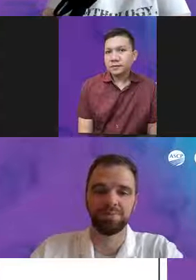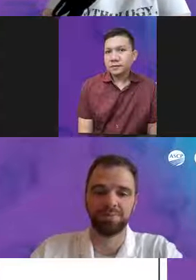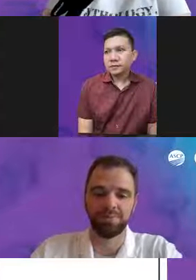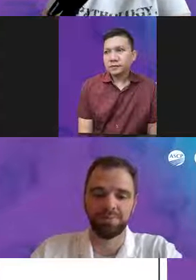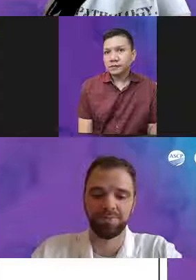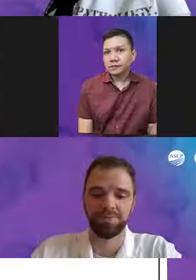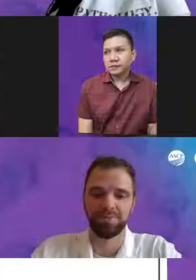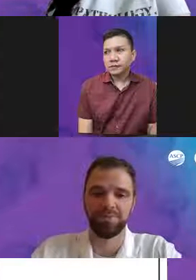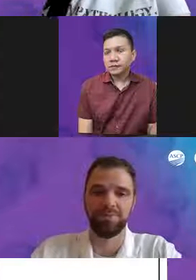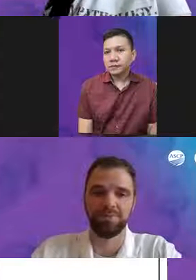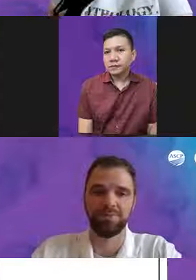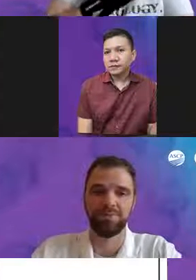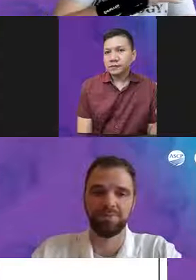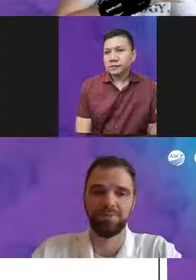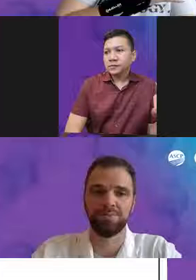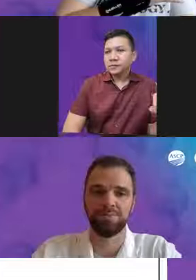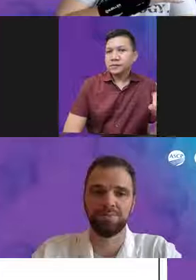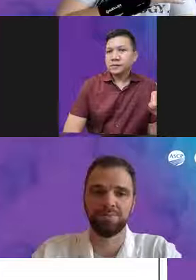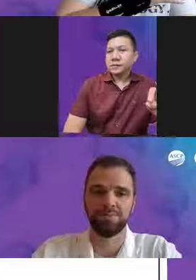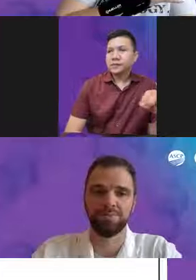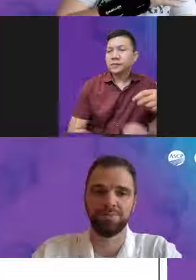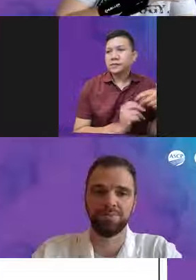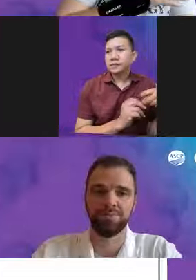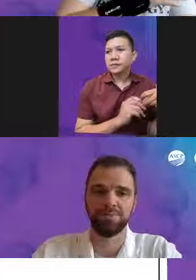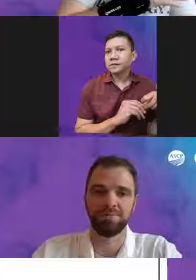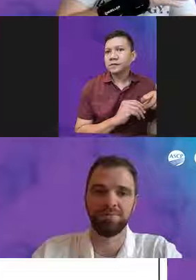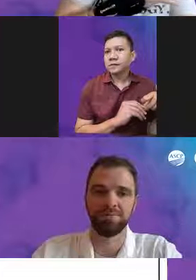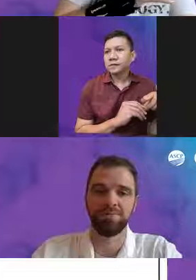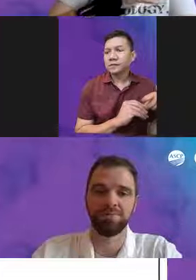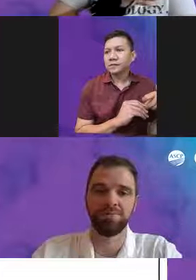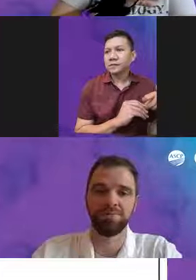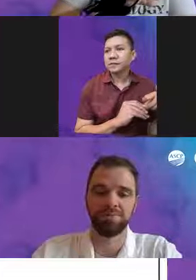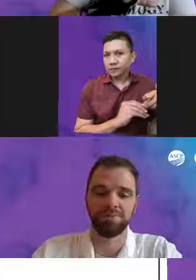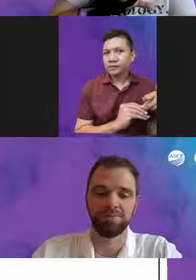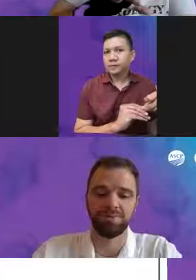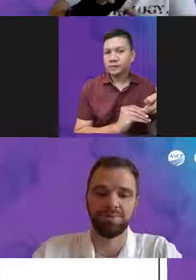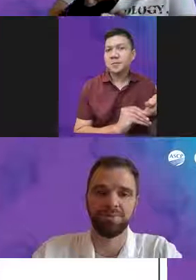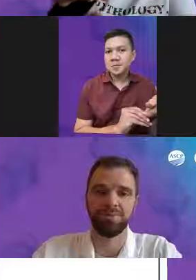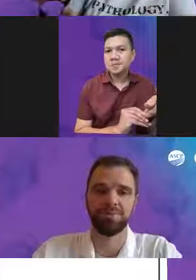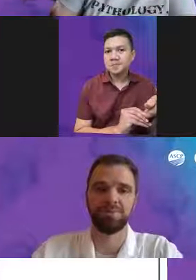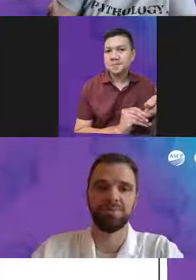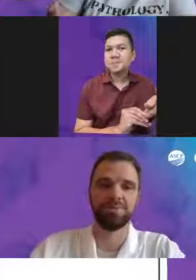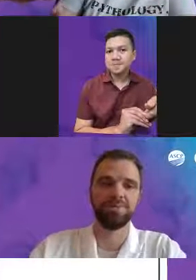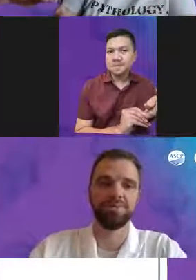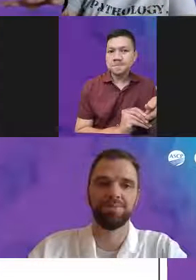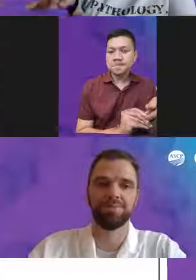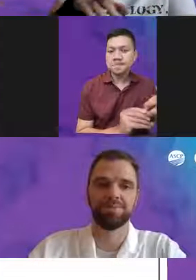the proteins and everything are shifting the nucleus over to one side. So it's kind of like squeezed out, right? Mm-hmm. And